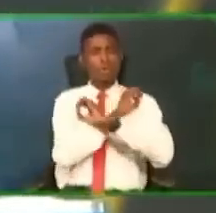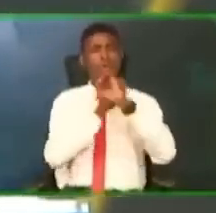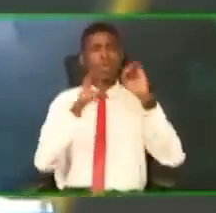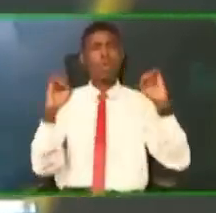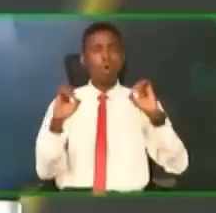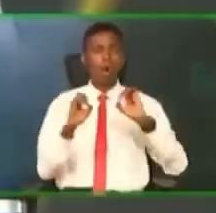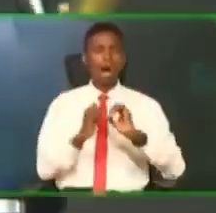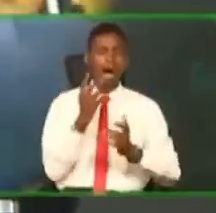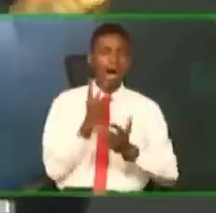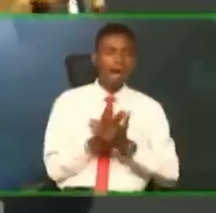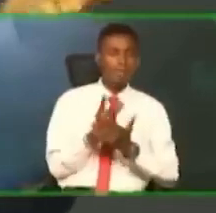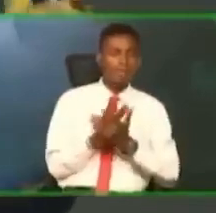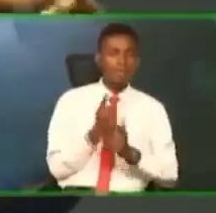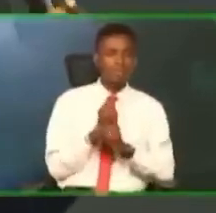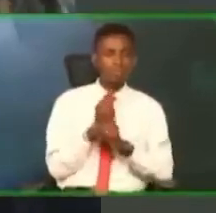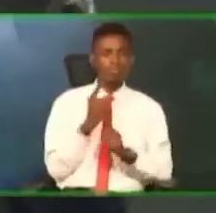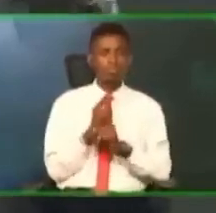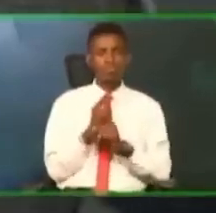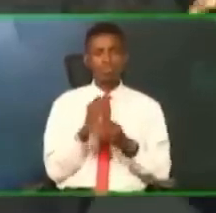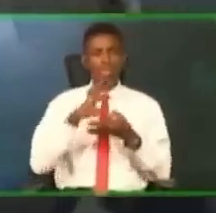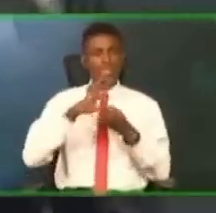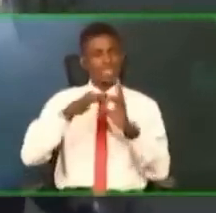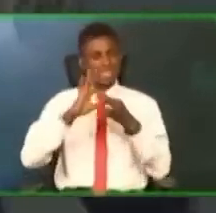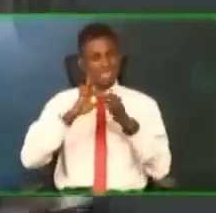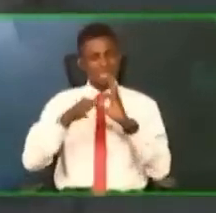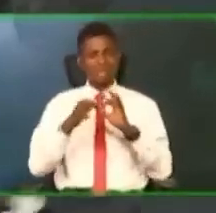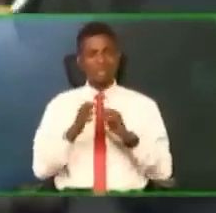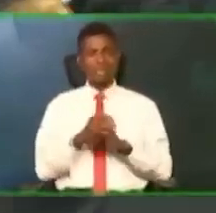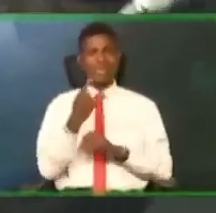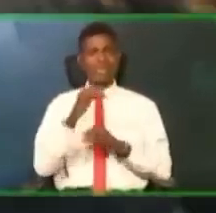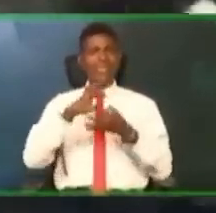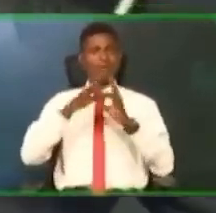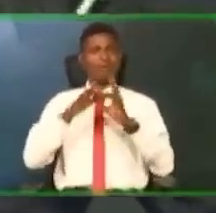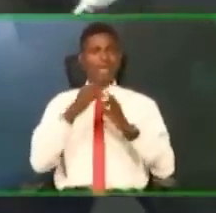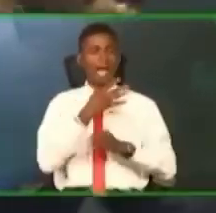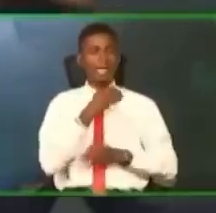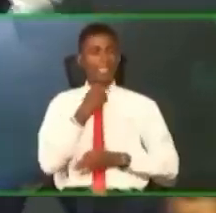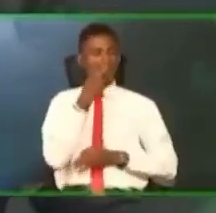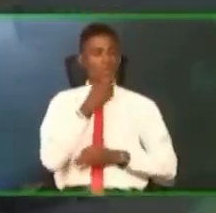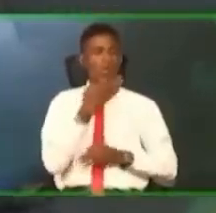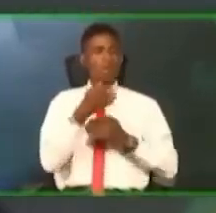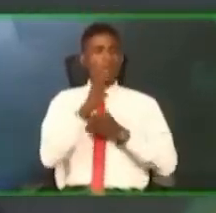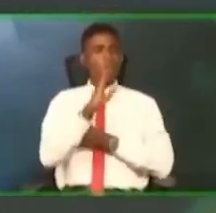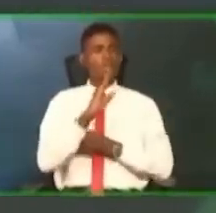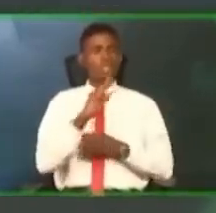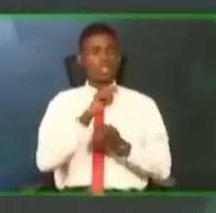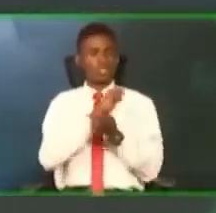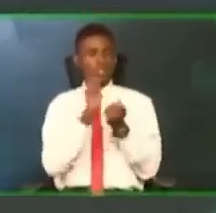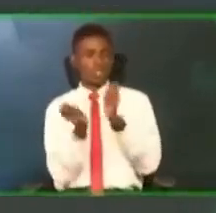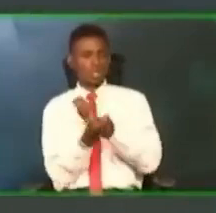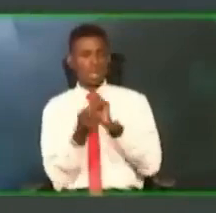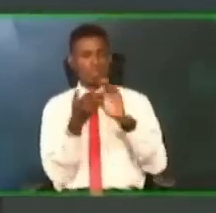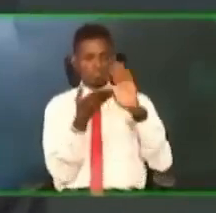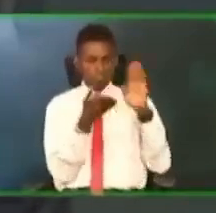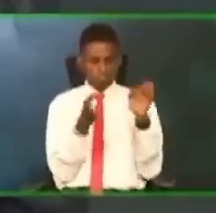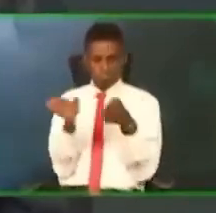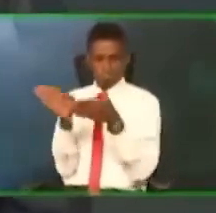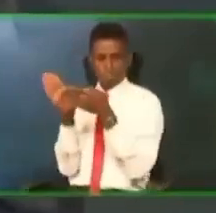the interpretation of the speakings of God end up deviating people from the ways of God.